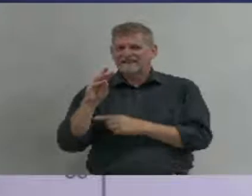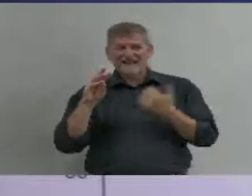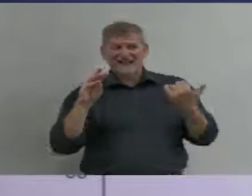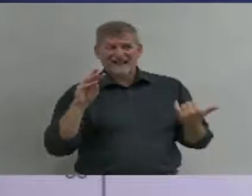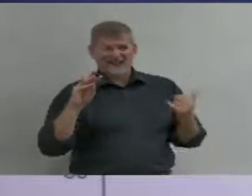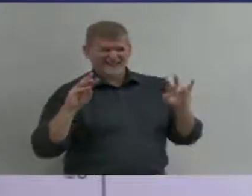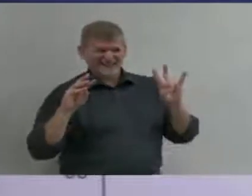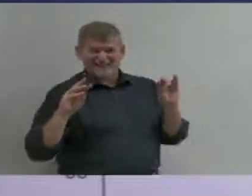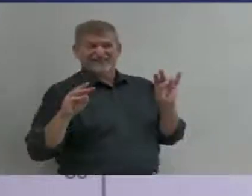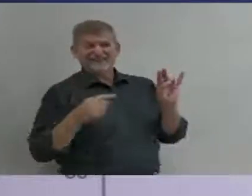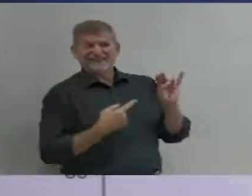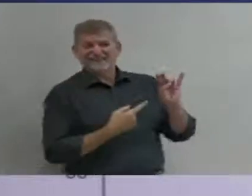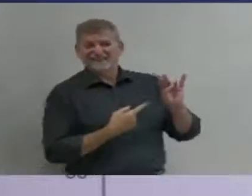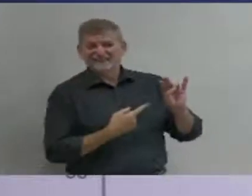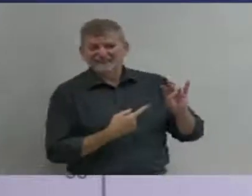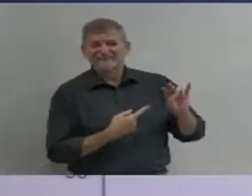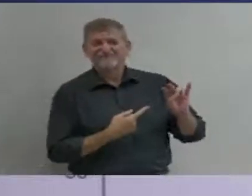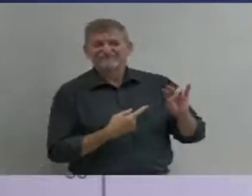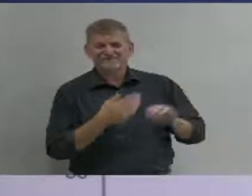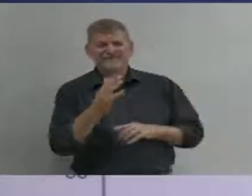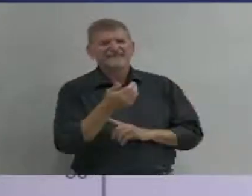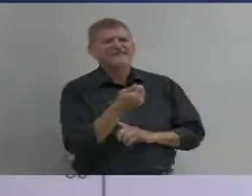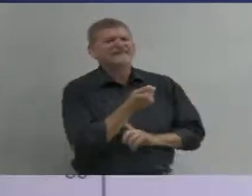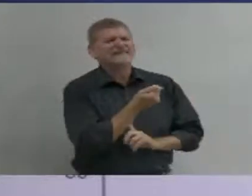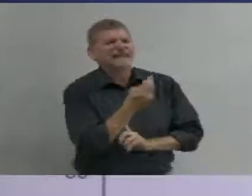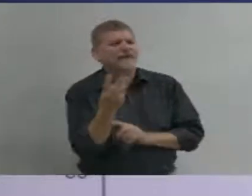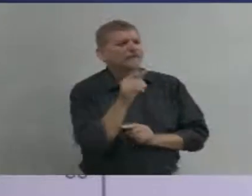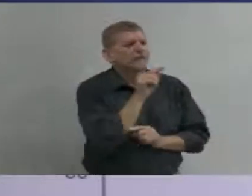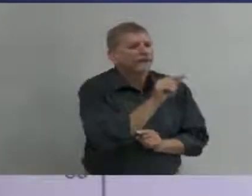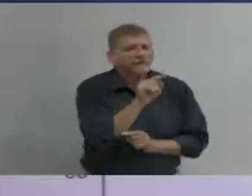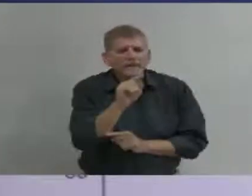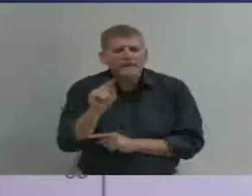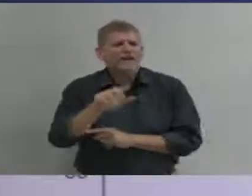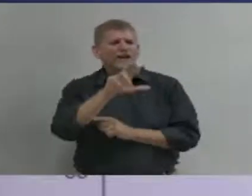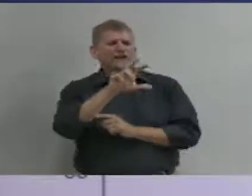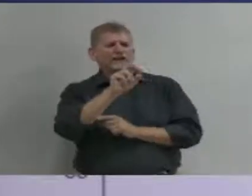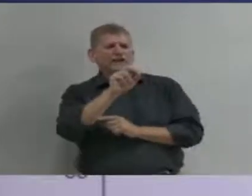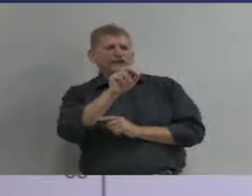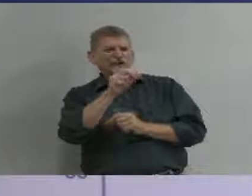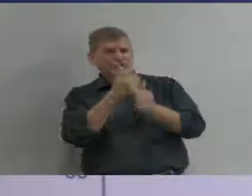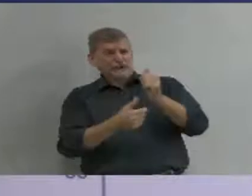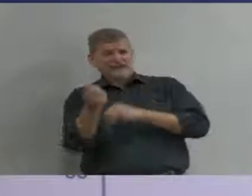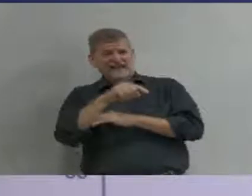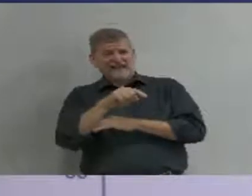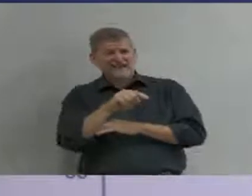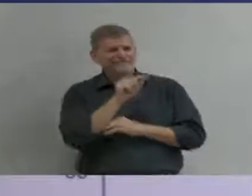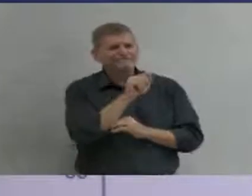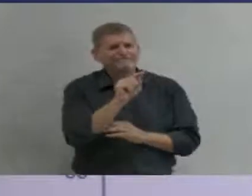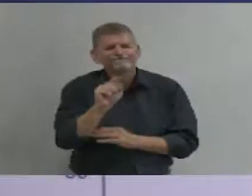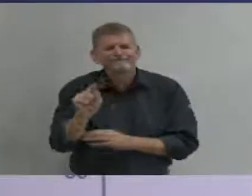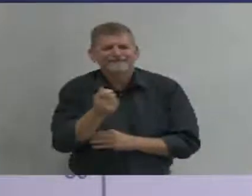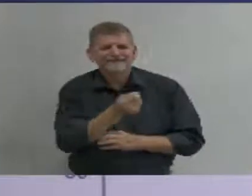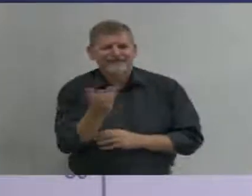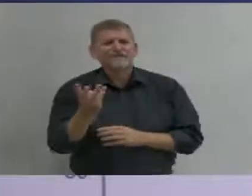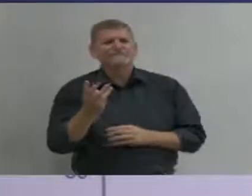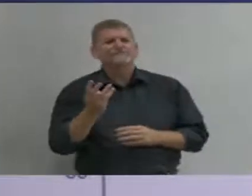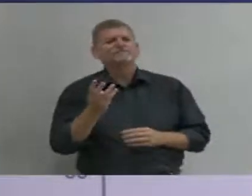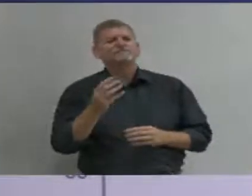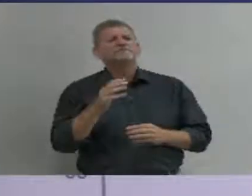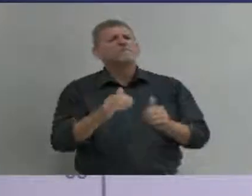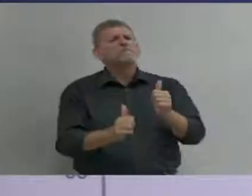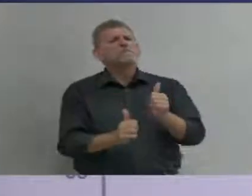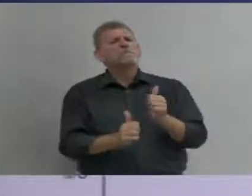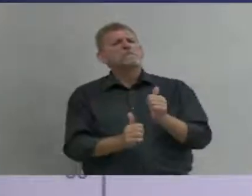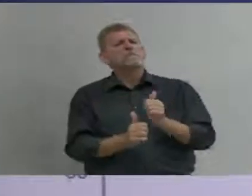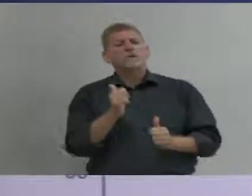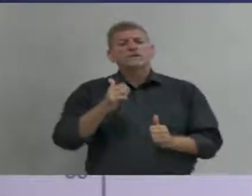About 2/3 of these new cases here recently are related to Purdue and Purdue students.